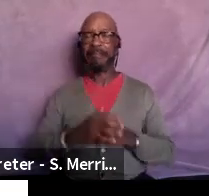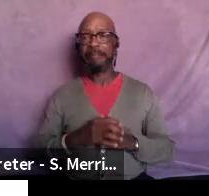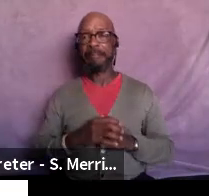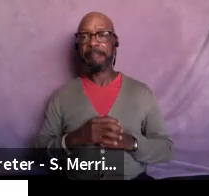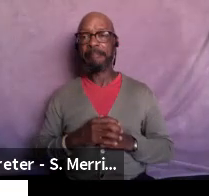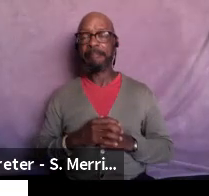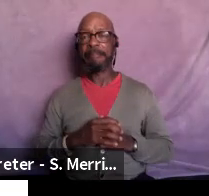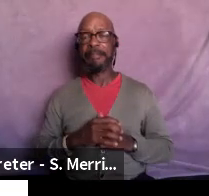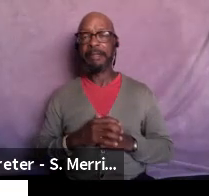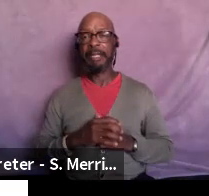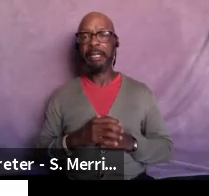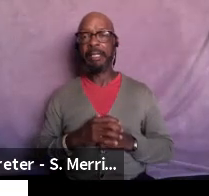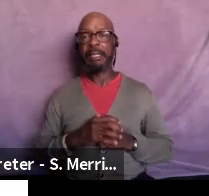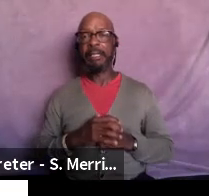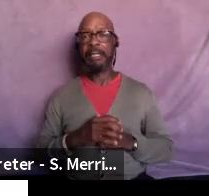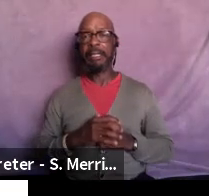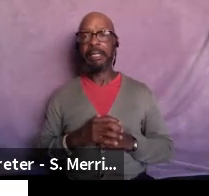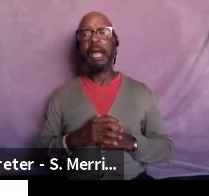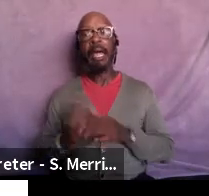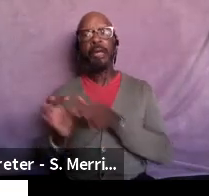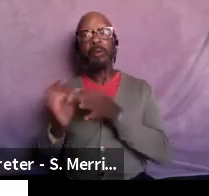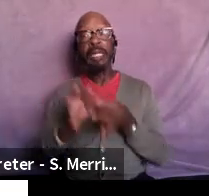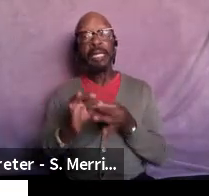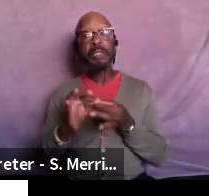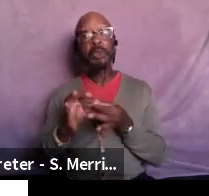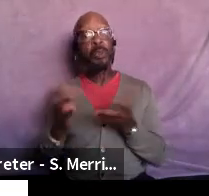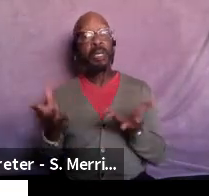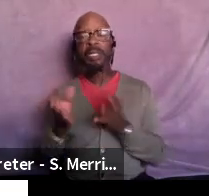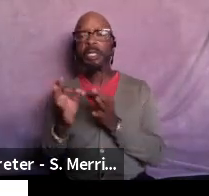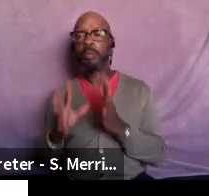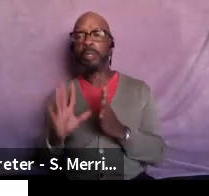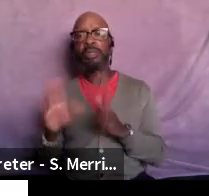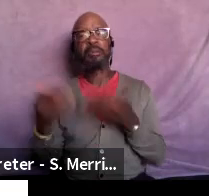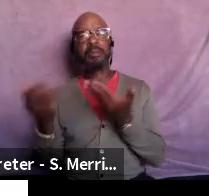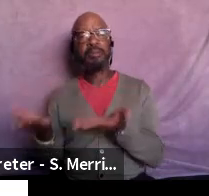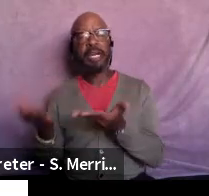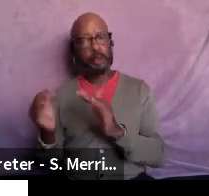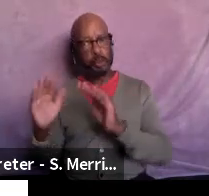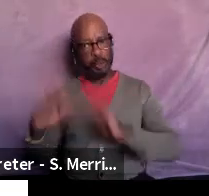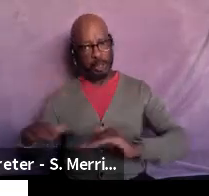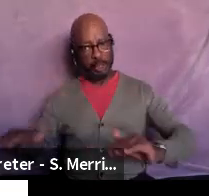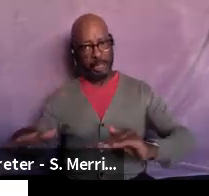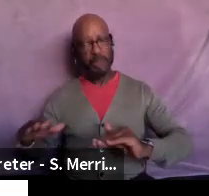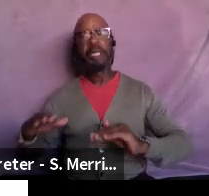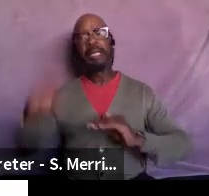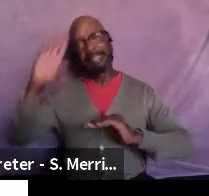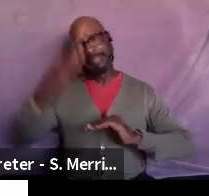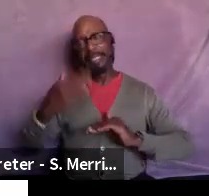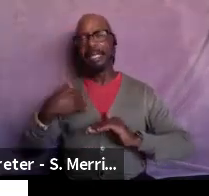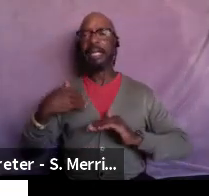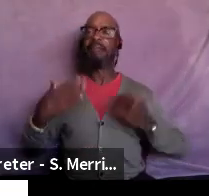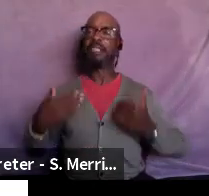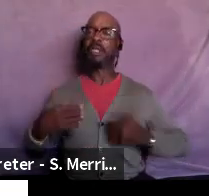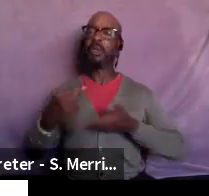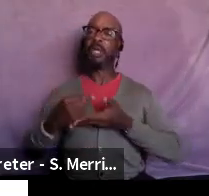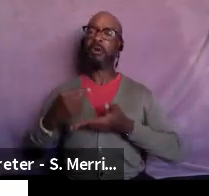And it was regards to a sign language interpreter that was provided to the minor son at a physical therapy appointment, but one that was